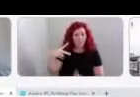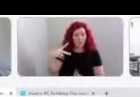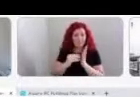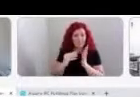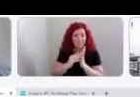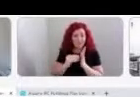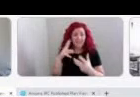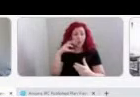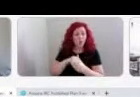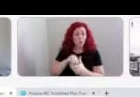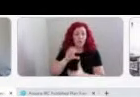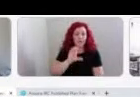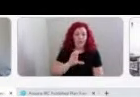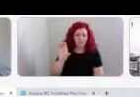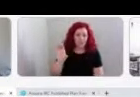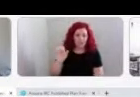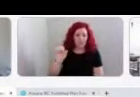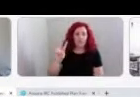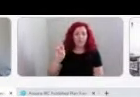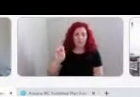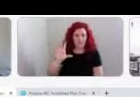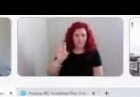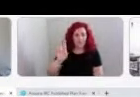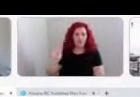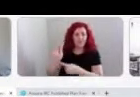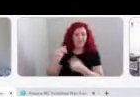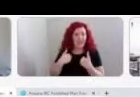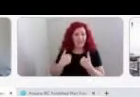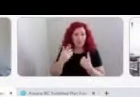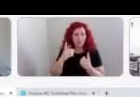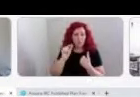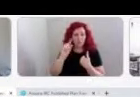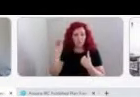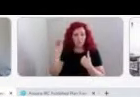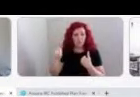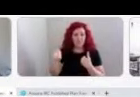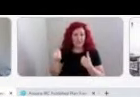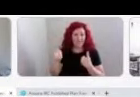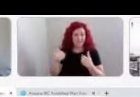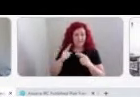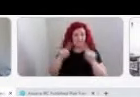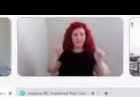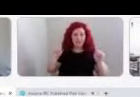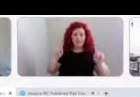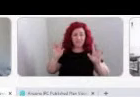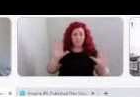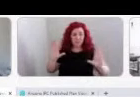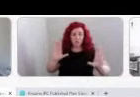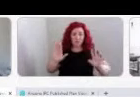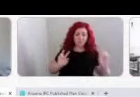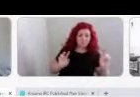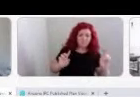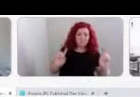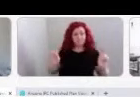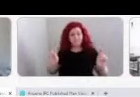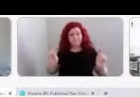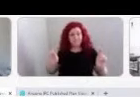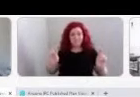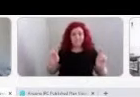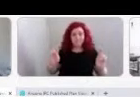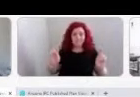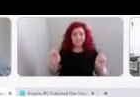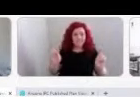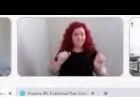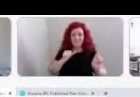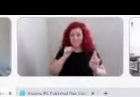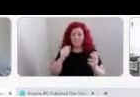creek but it has a 20 spread between the political parties this does not fall within the